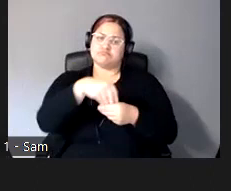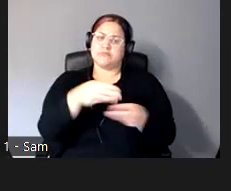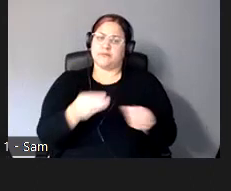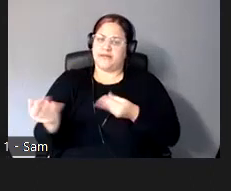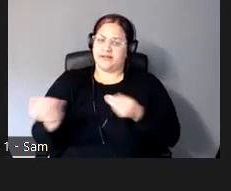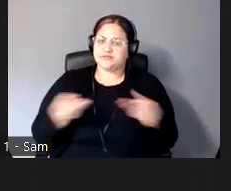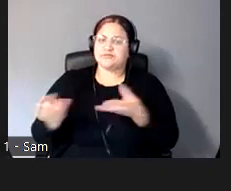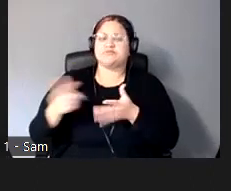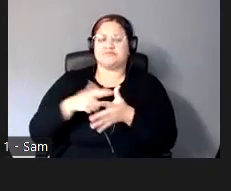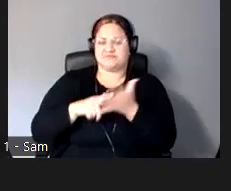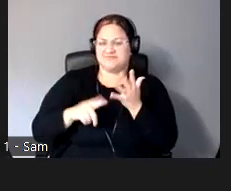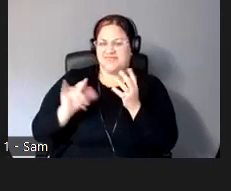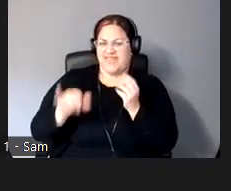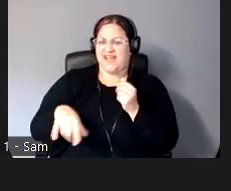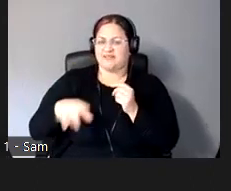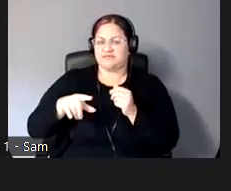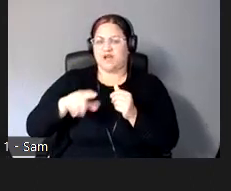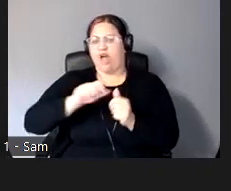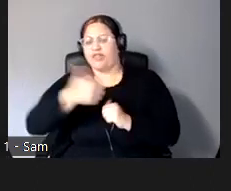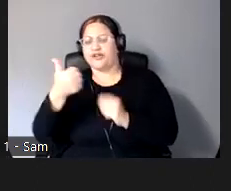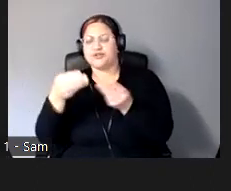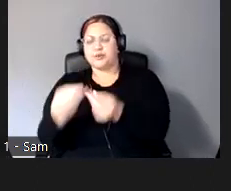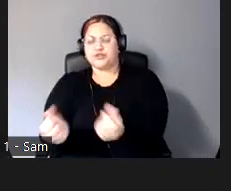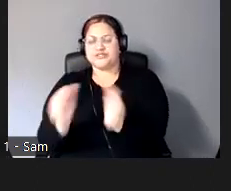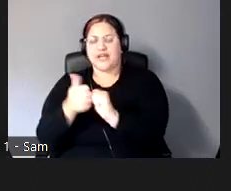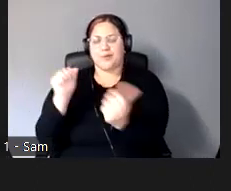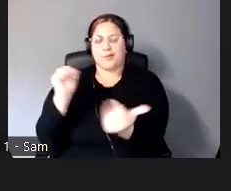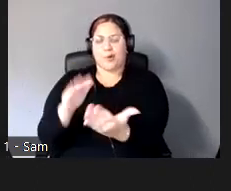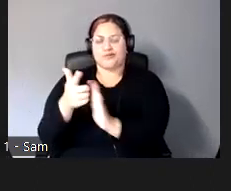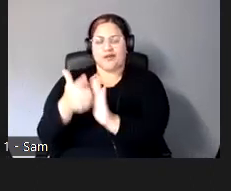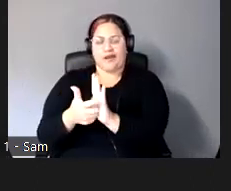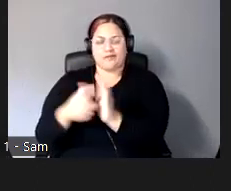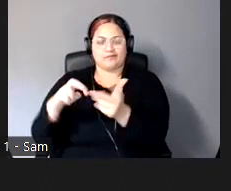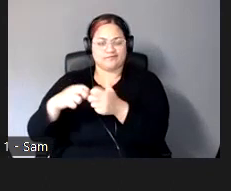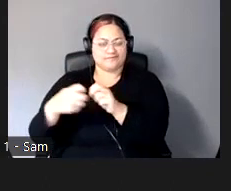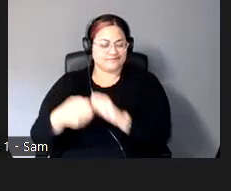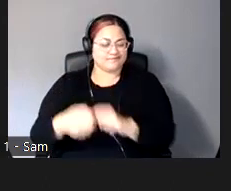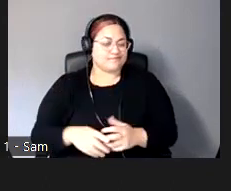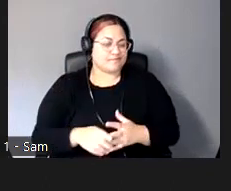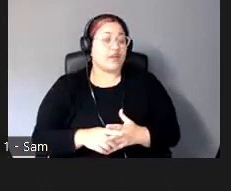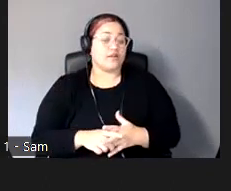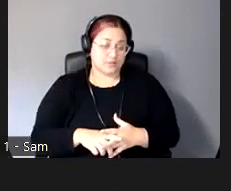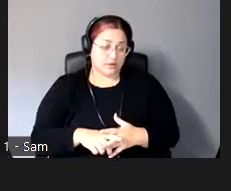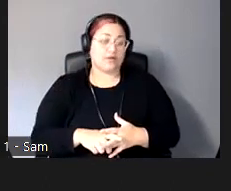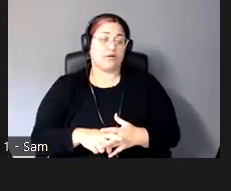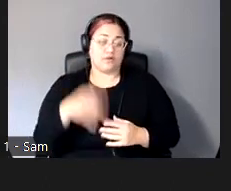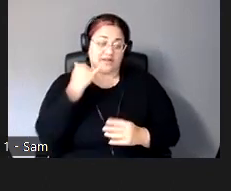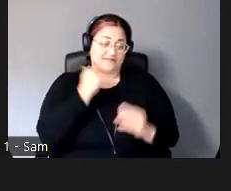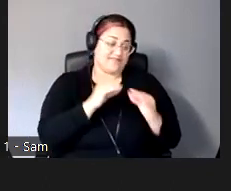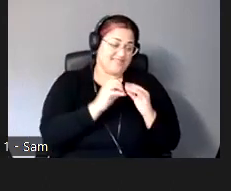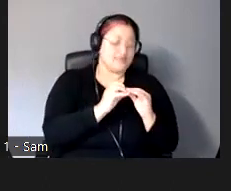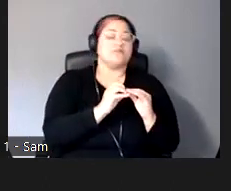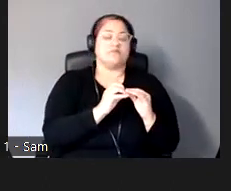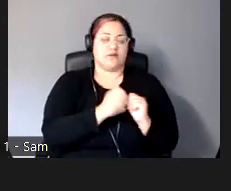of the Law Society of Ontario, the York Region Law Association, and also a past member of the Ontario Bar Association